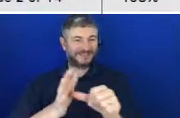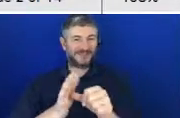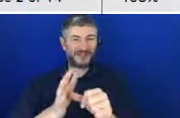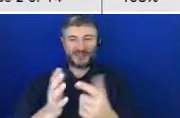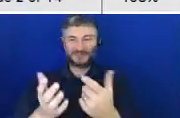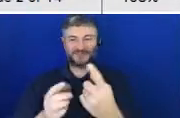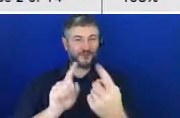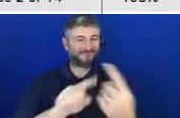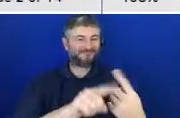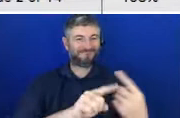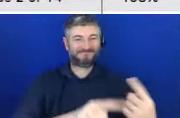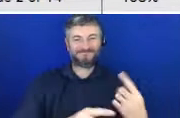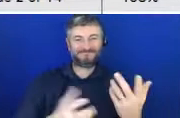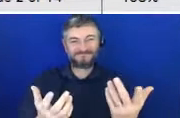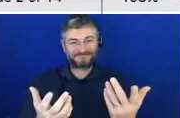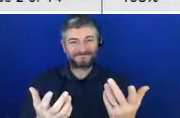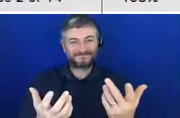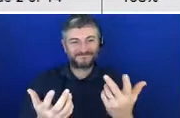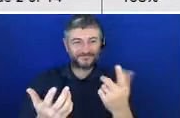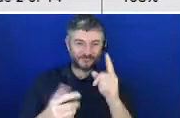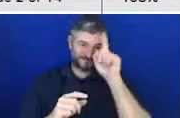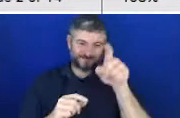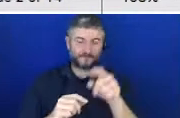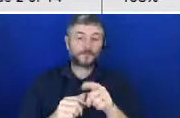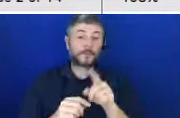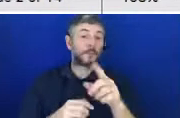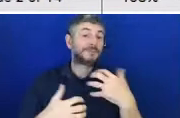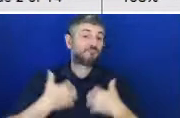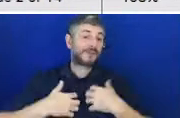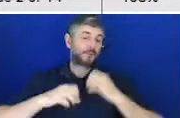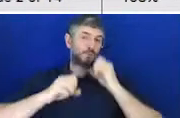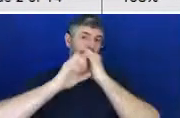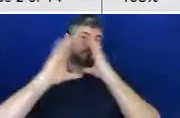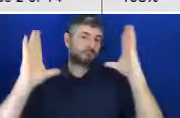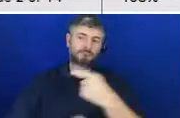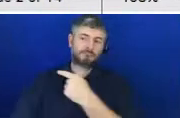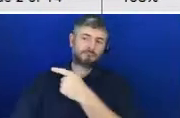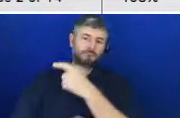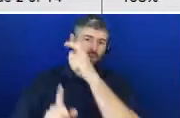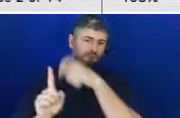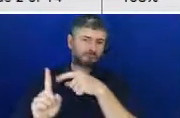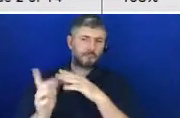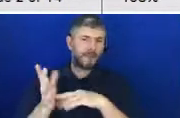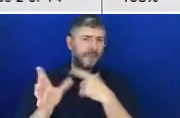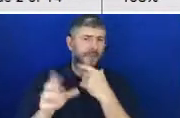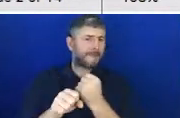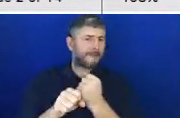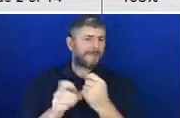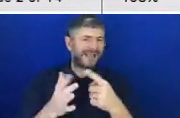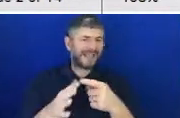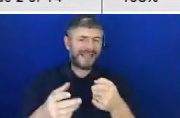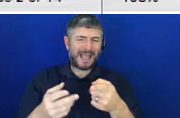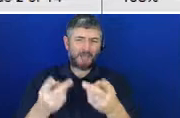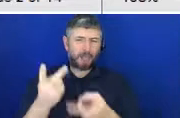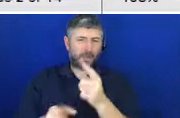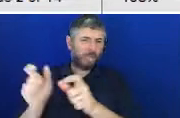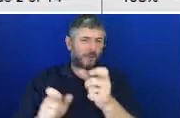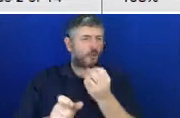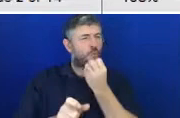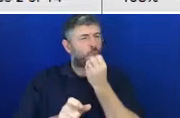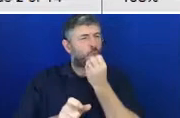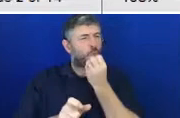to get feedback at this stage, but it's really interesting to think about Maggie and all of the wonderful